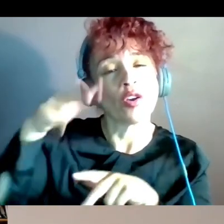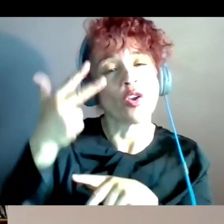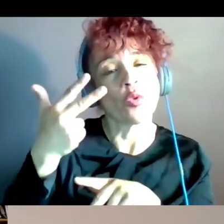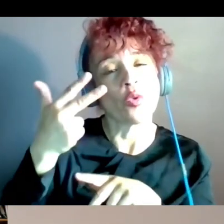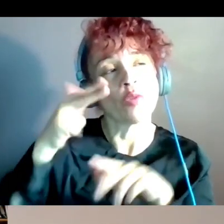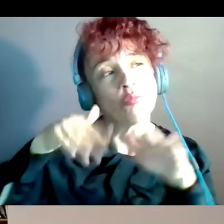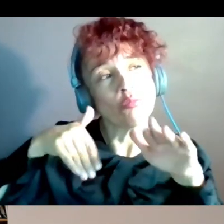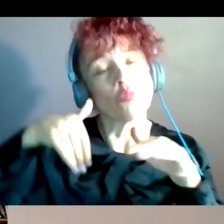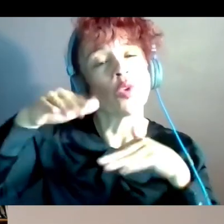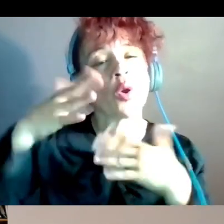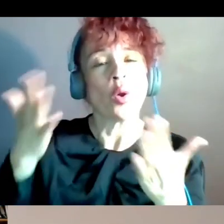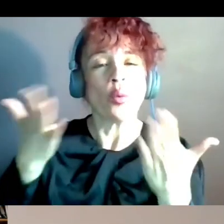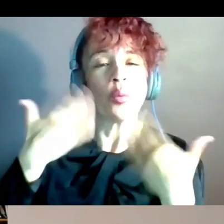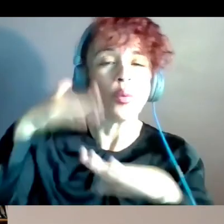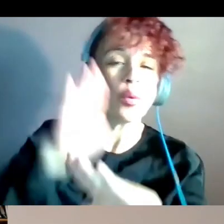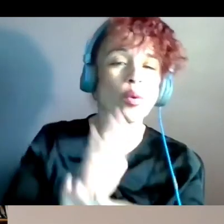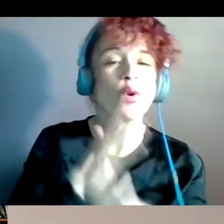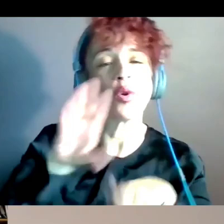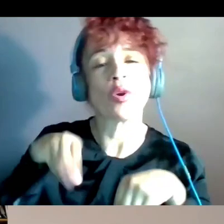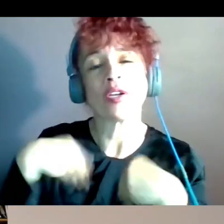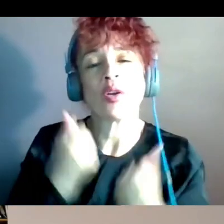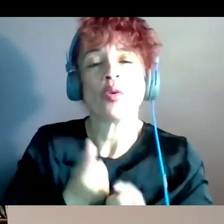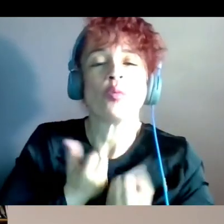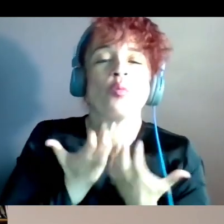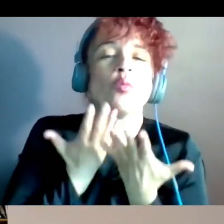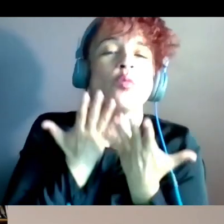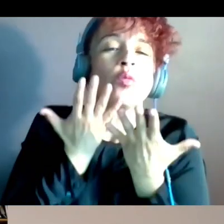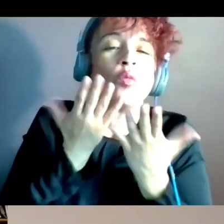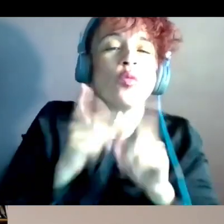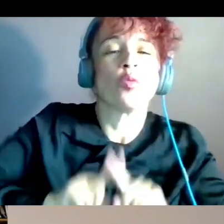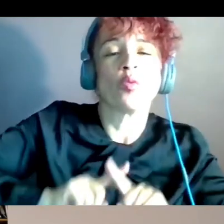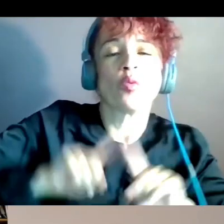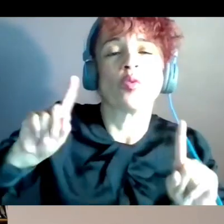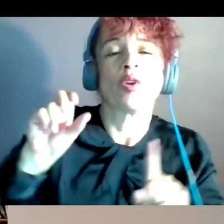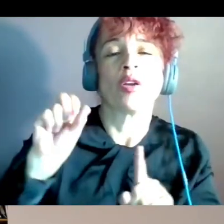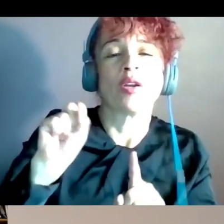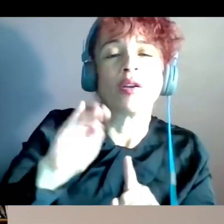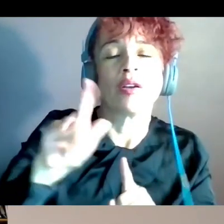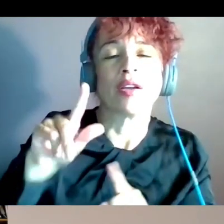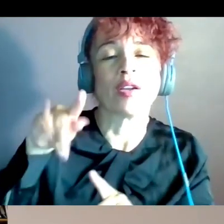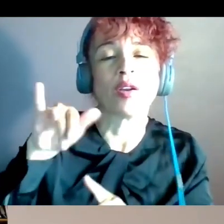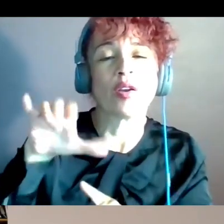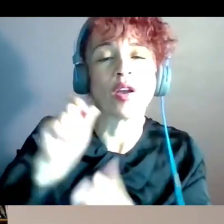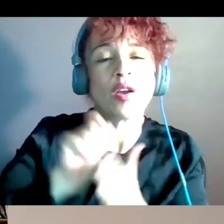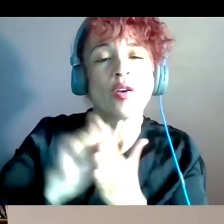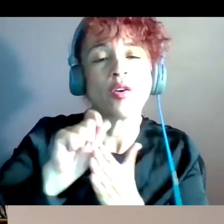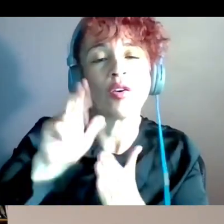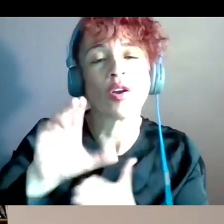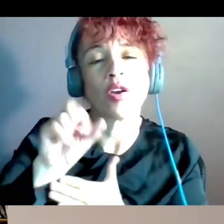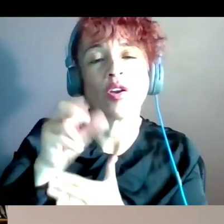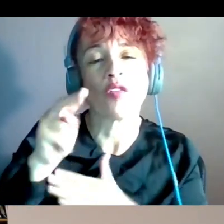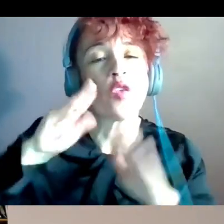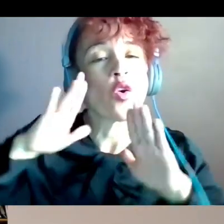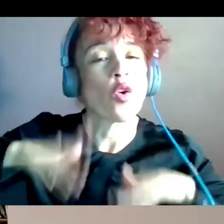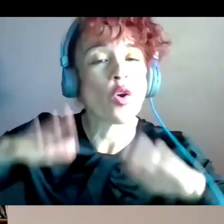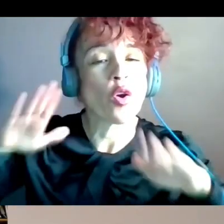trunks and fresh sawn lumber provides inspiration for uniquely sculpted pieces. He is the author of Carving for Children,